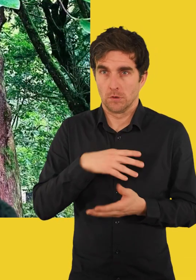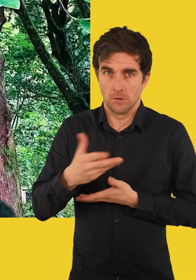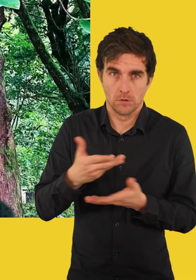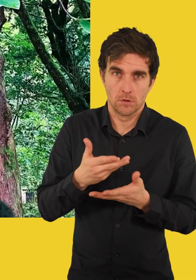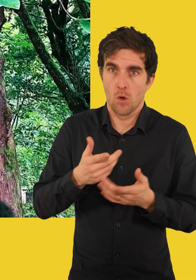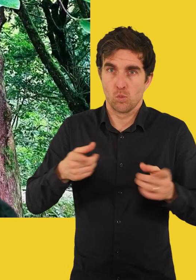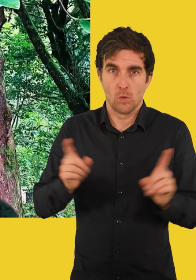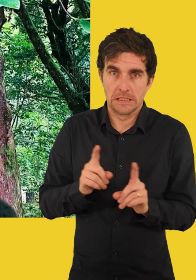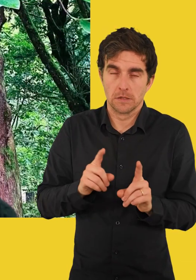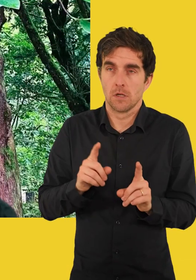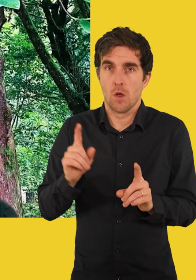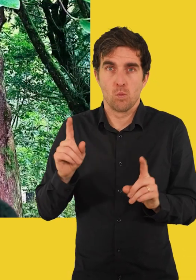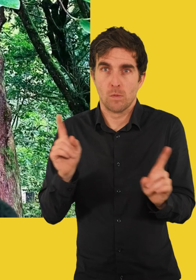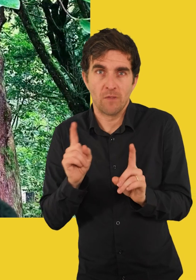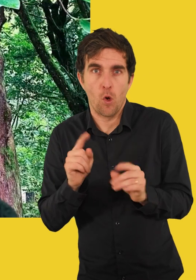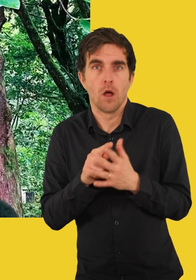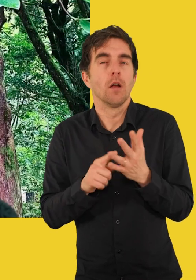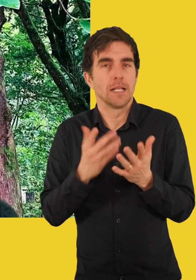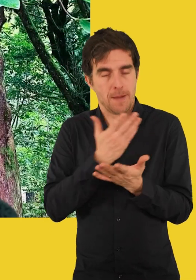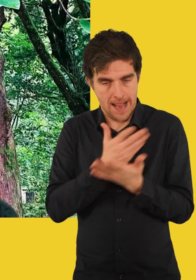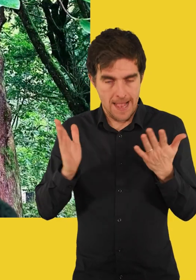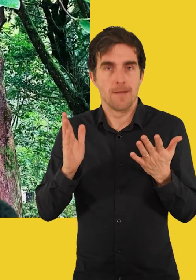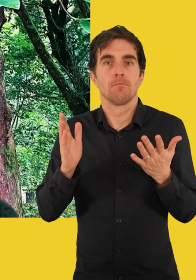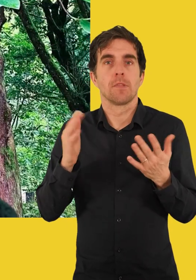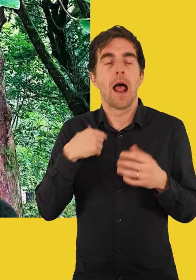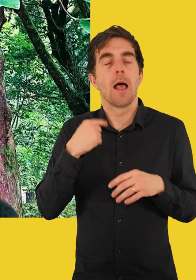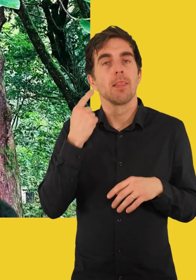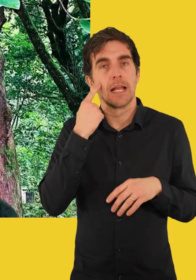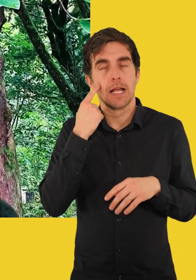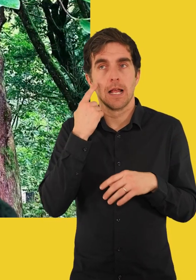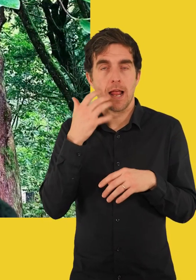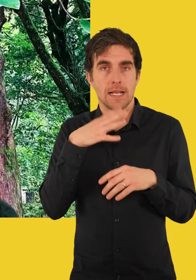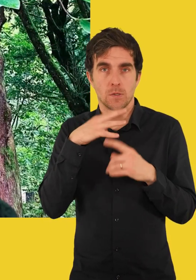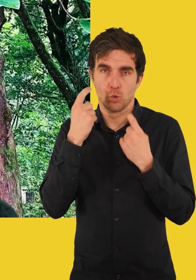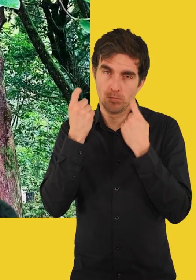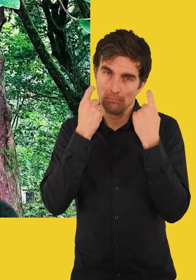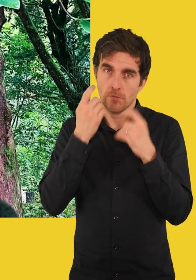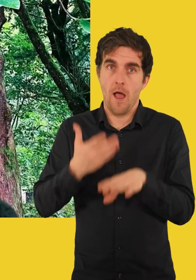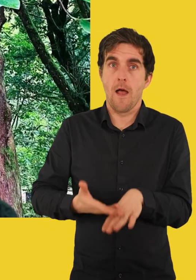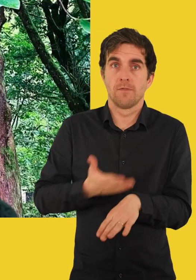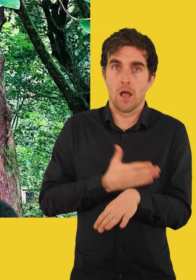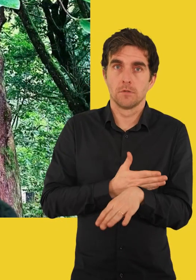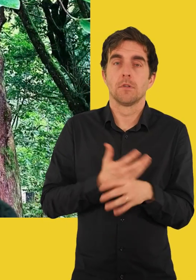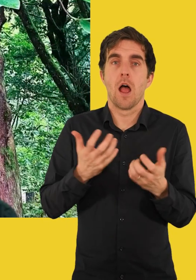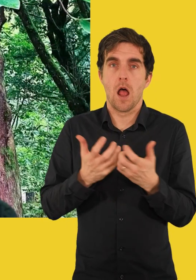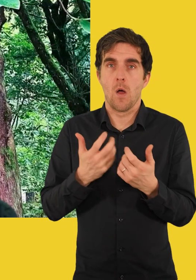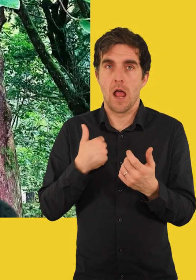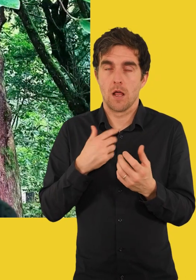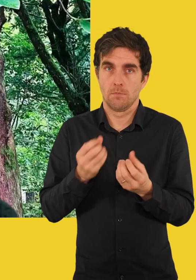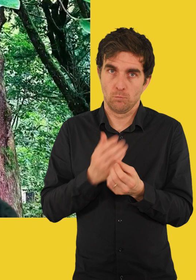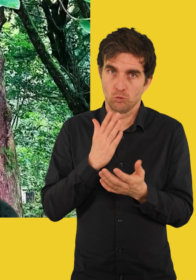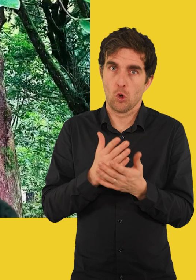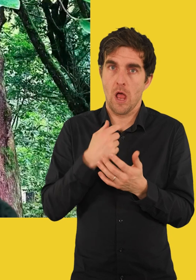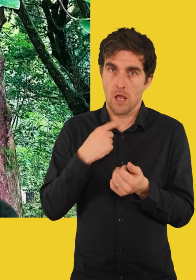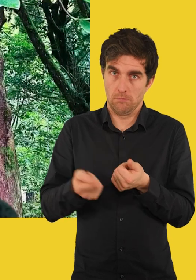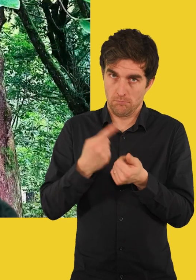which spaces and in which way. Also just to kind of, think in advance, how can I